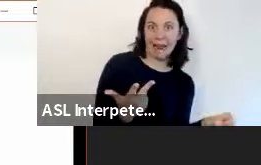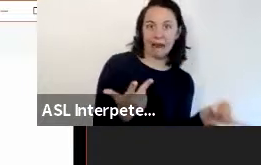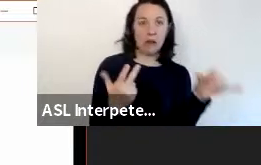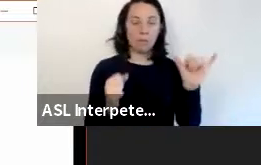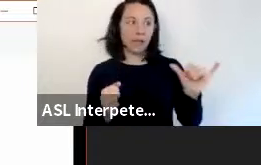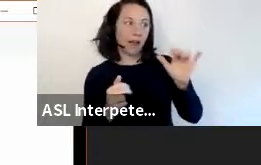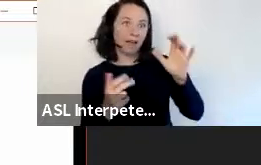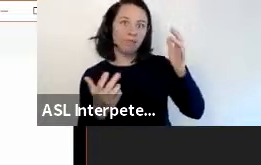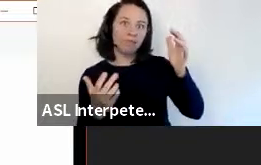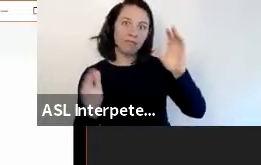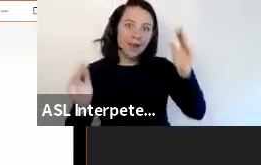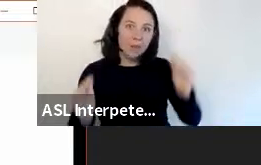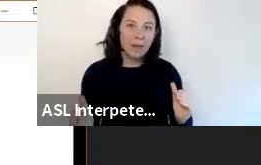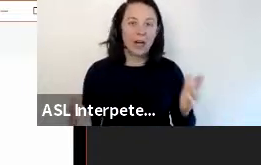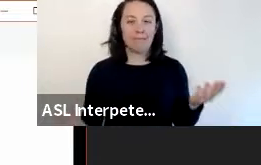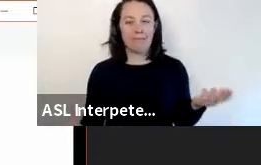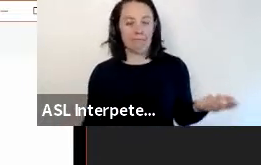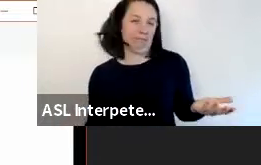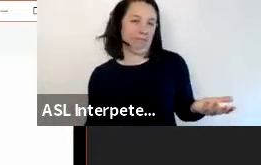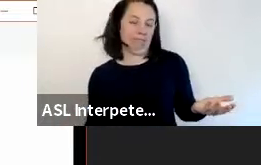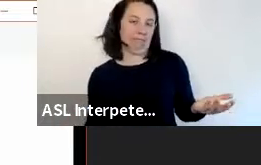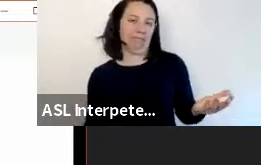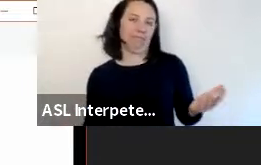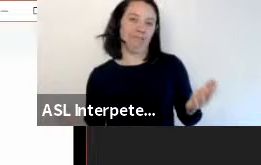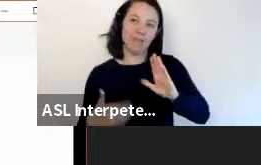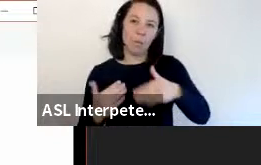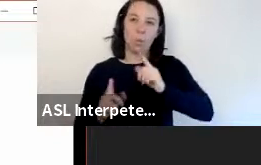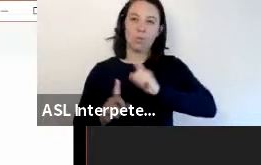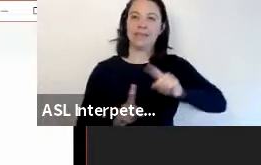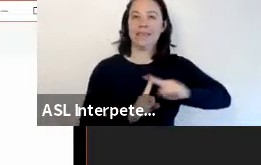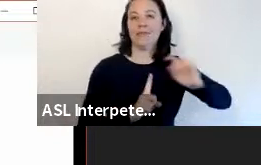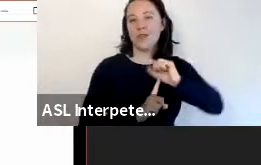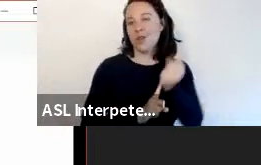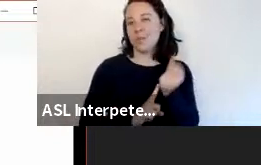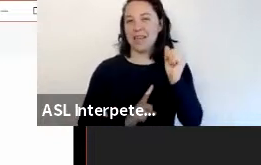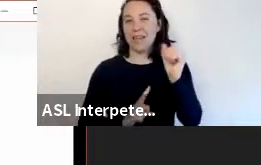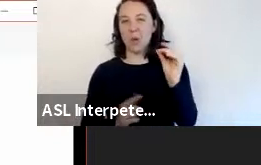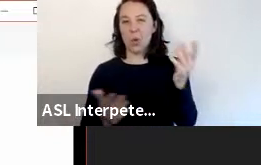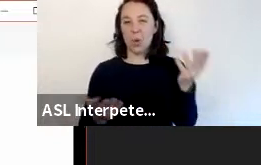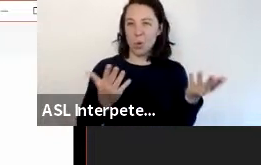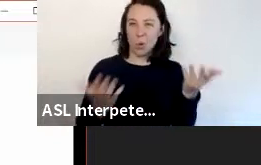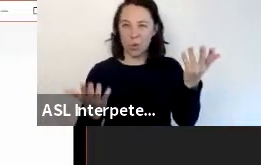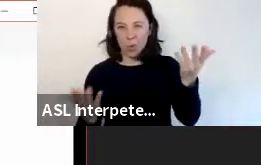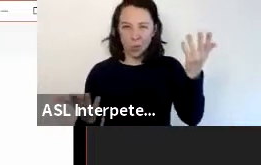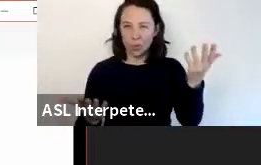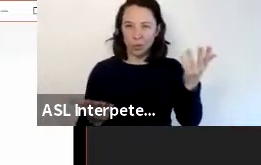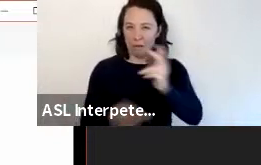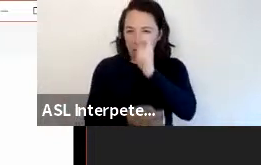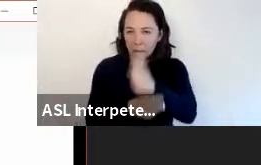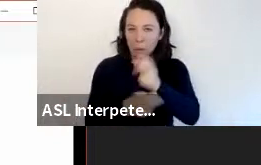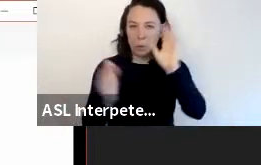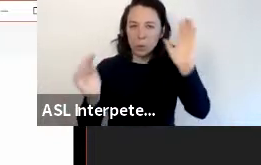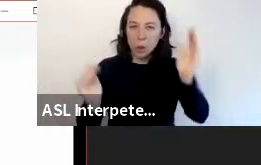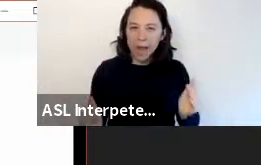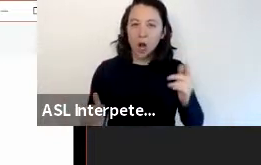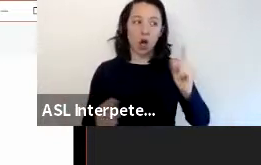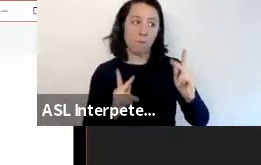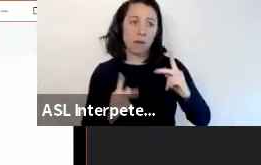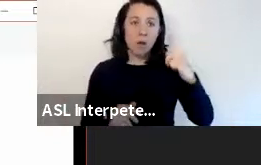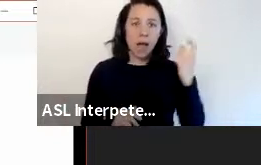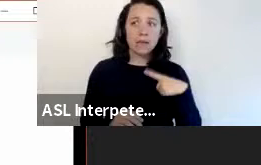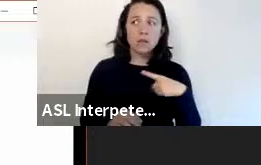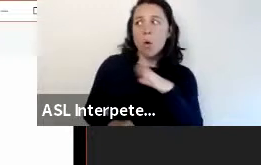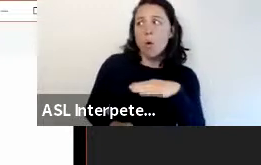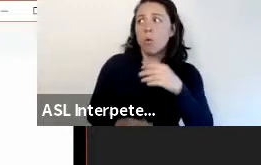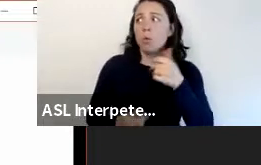goes. So when people ask about which one is the better